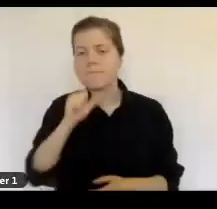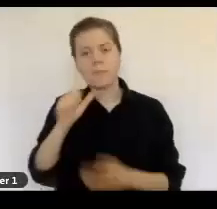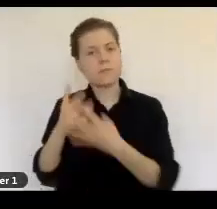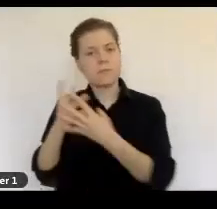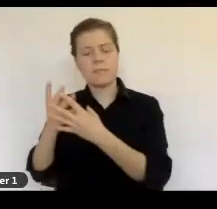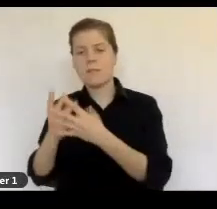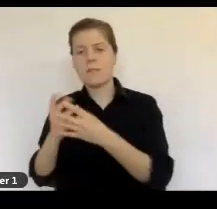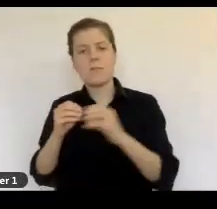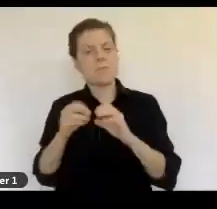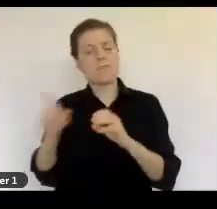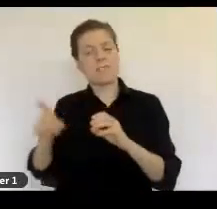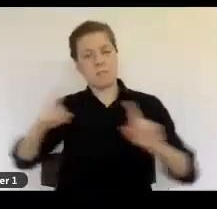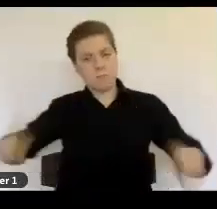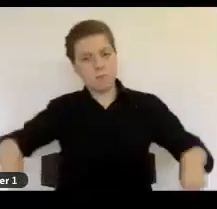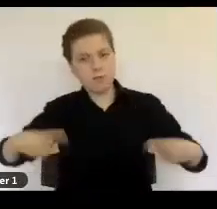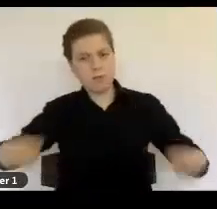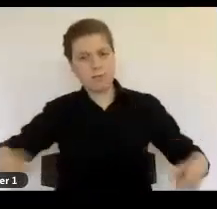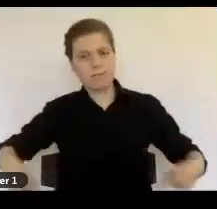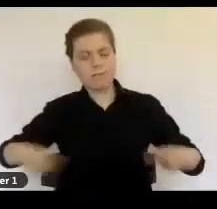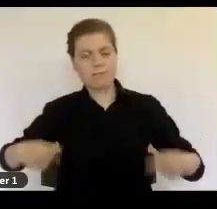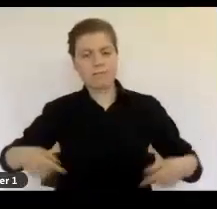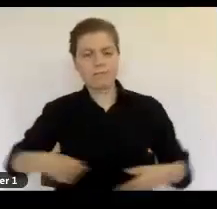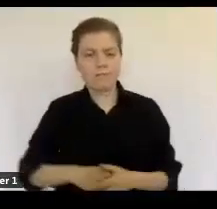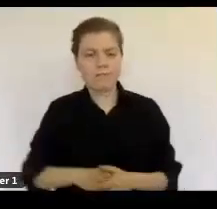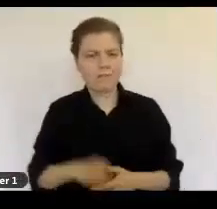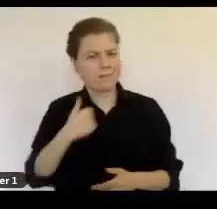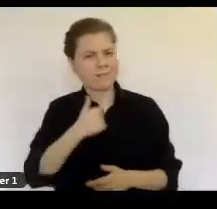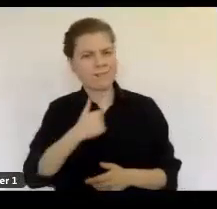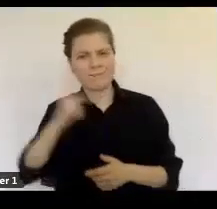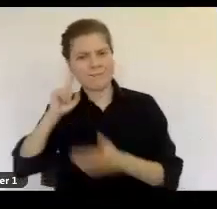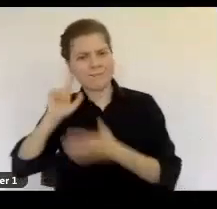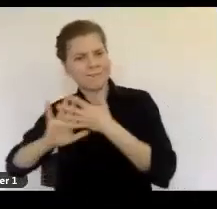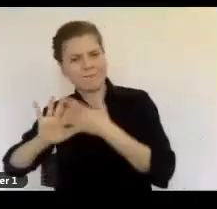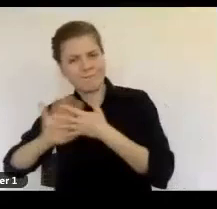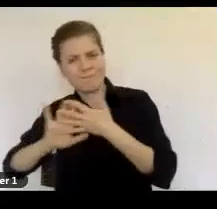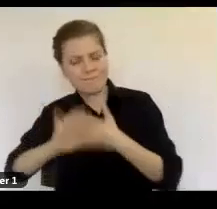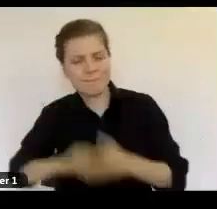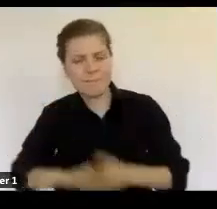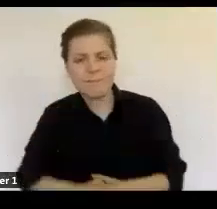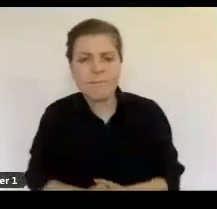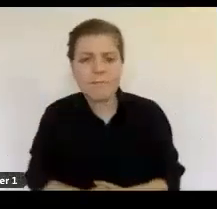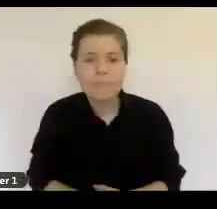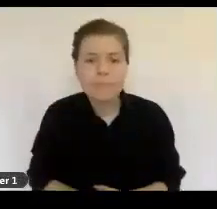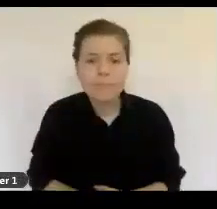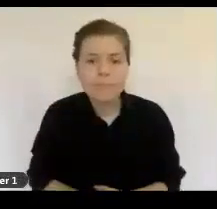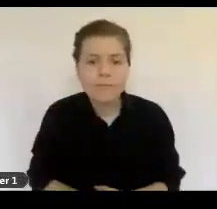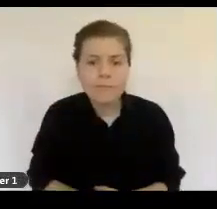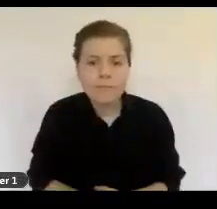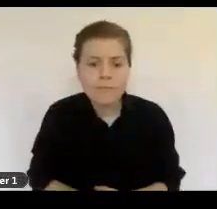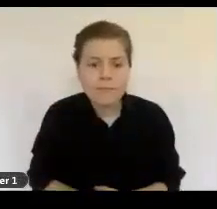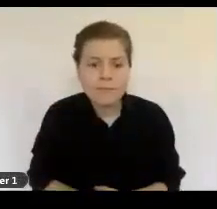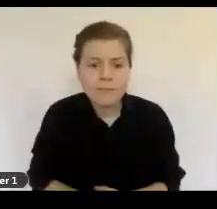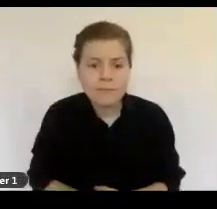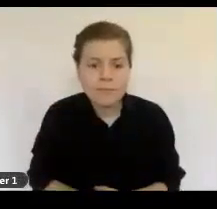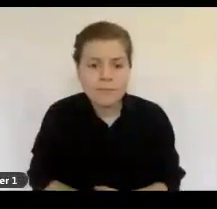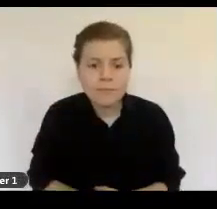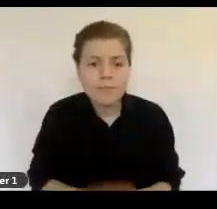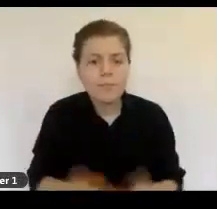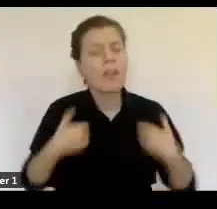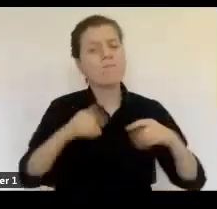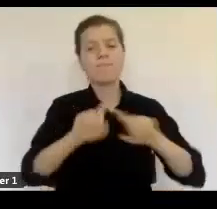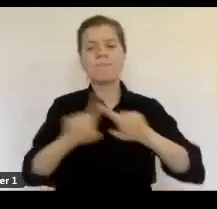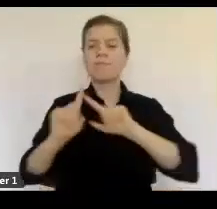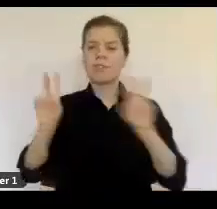We're seeing examples in the news every day. And I mean, maybe we can list some in the chat if people want to start bringing up some of